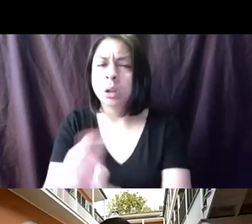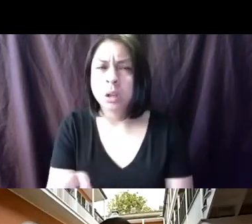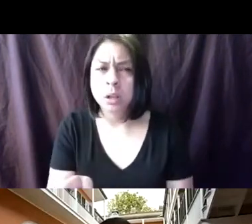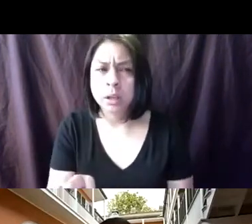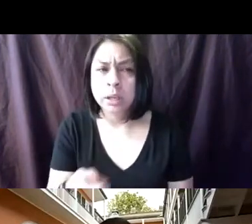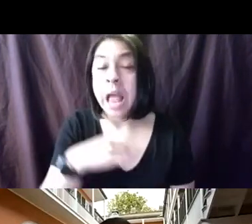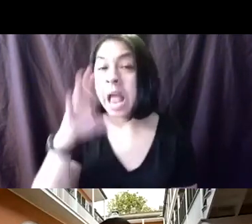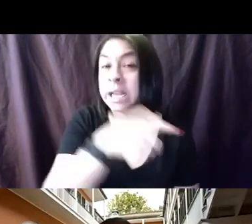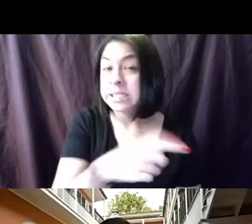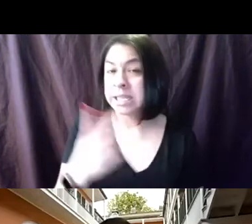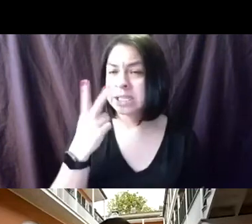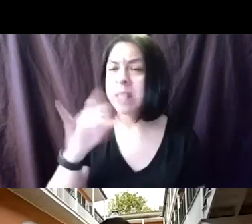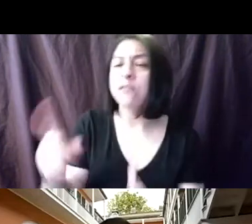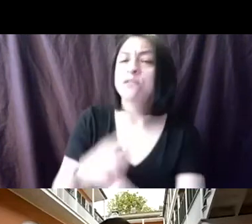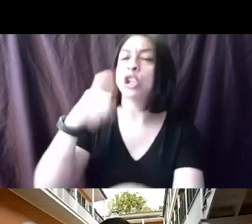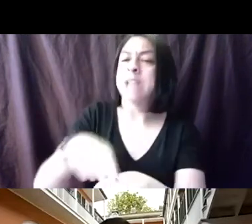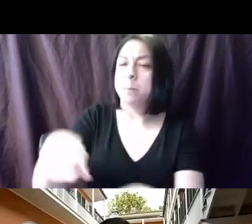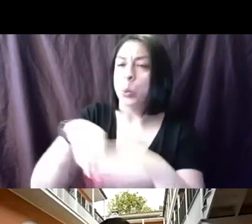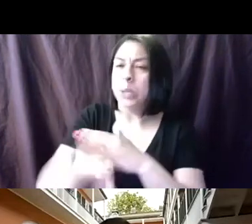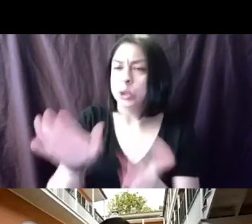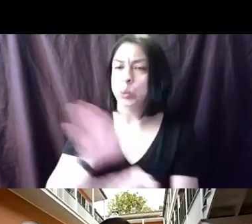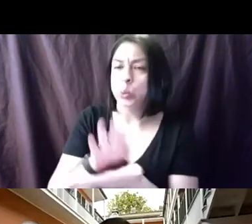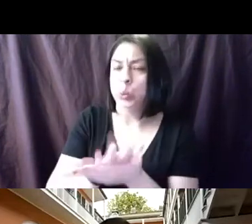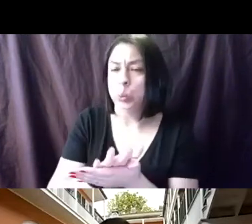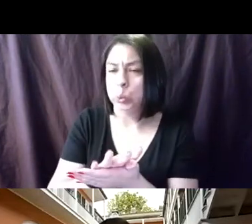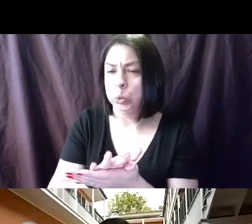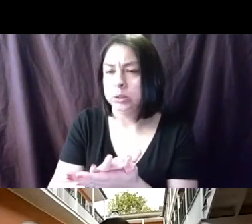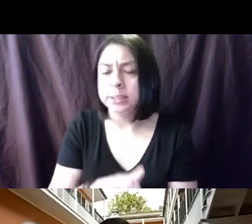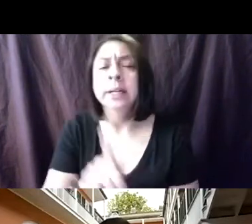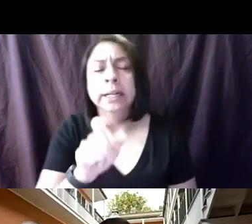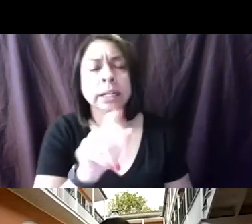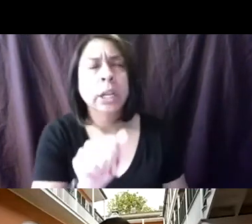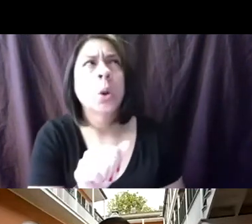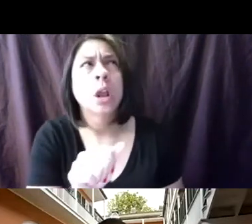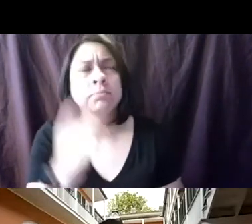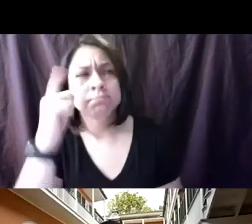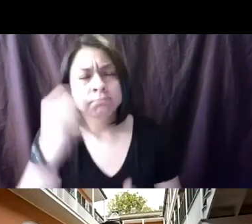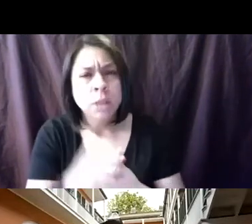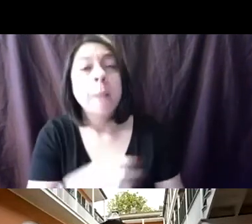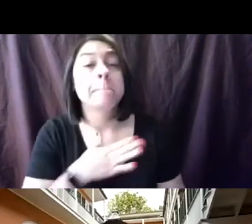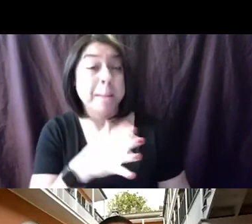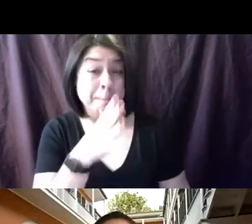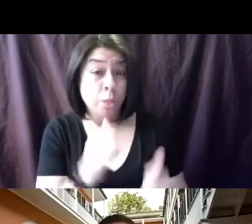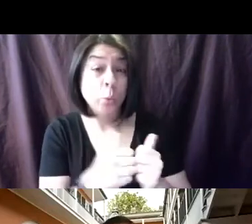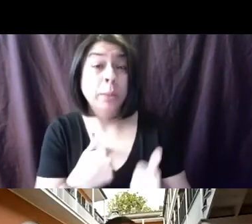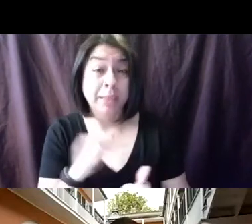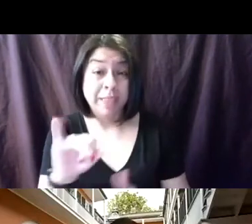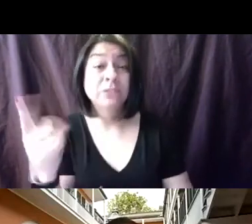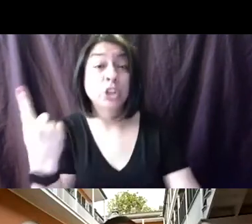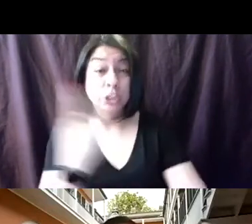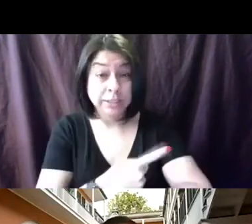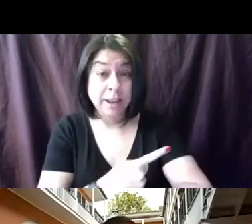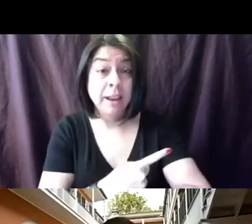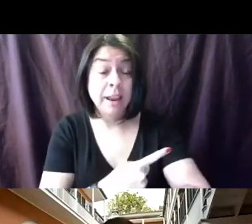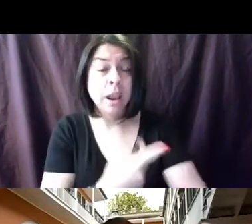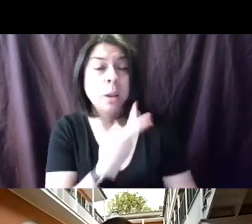I guess they mean the first time you went into the school building. My mother was with me the first day, and we each